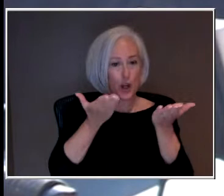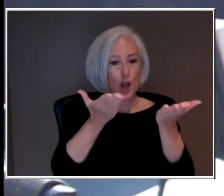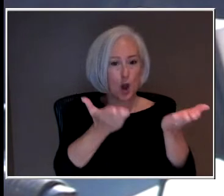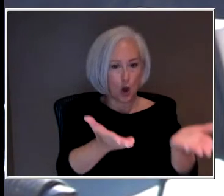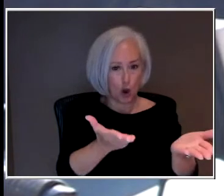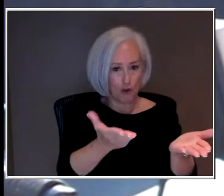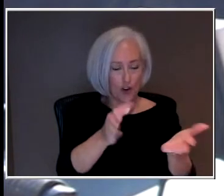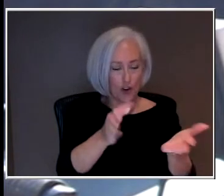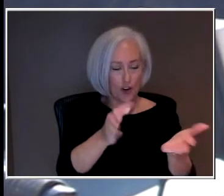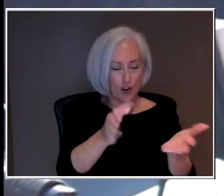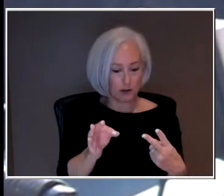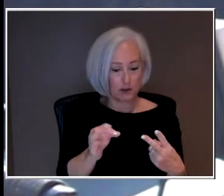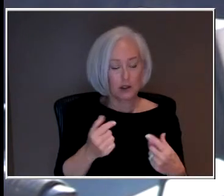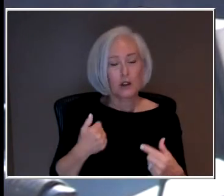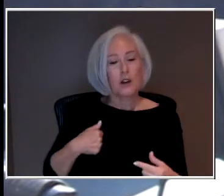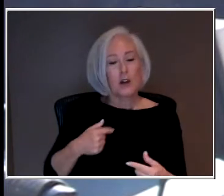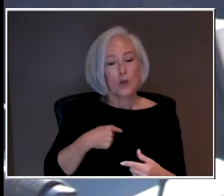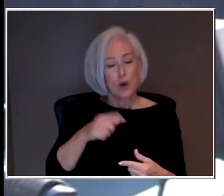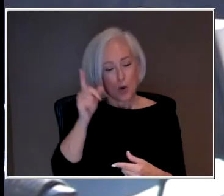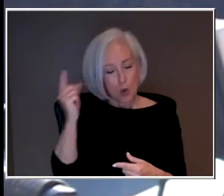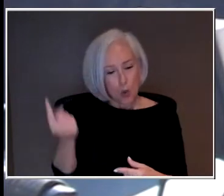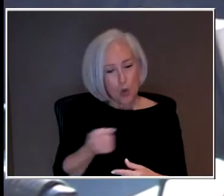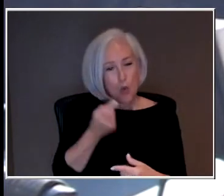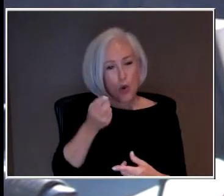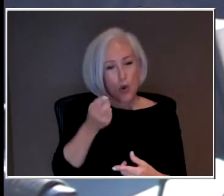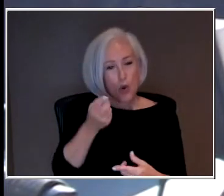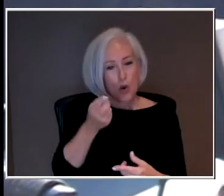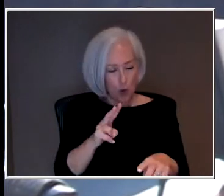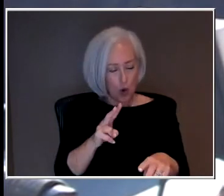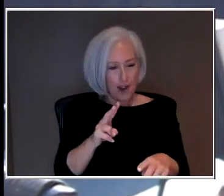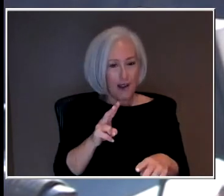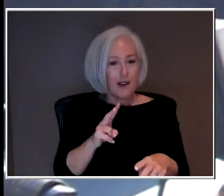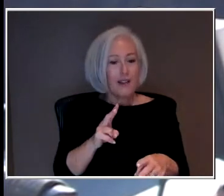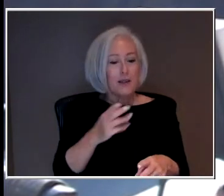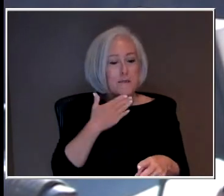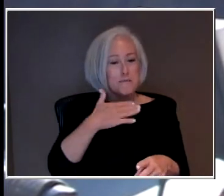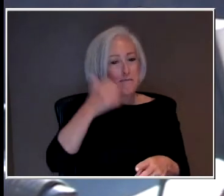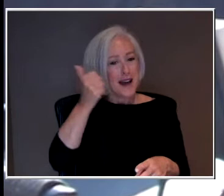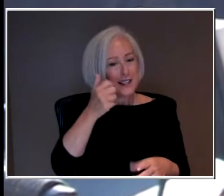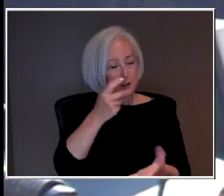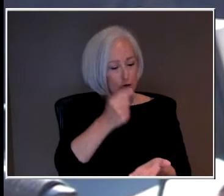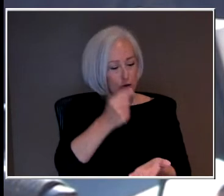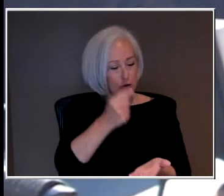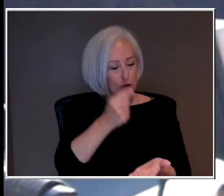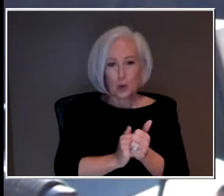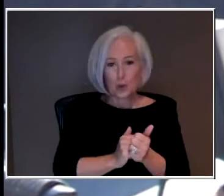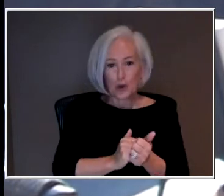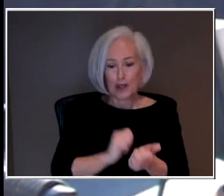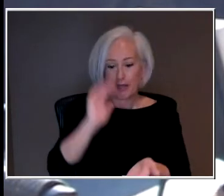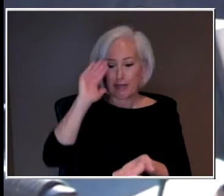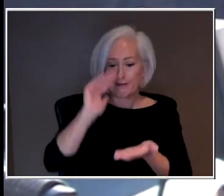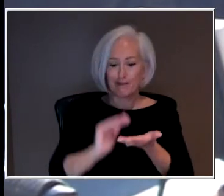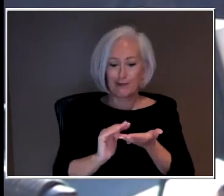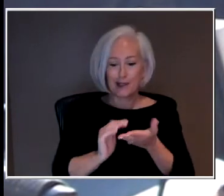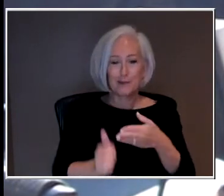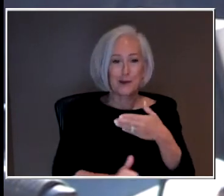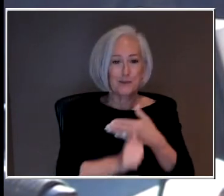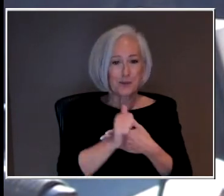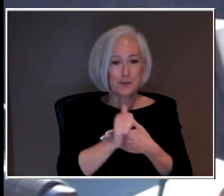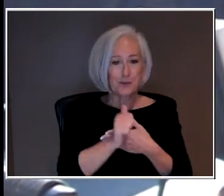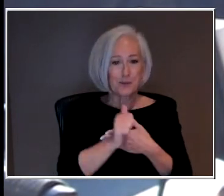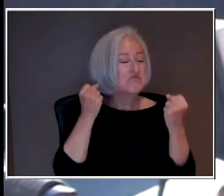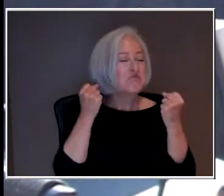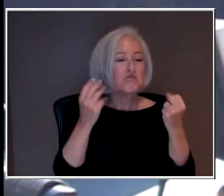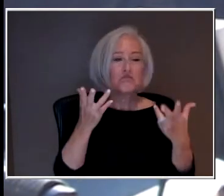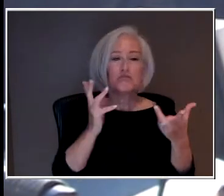effective treatment has the least amount of risk associated with it at that time. So typically, a lot of people are going to try things like